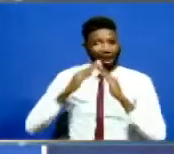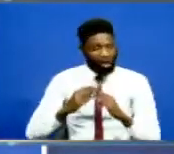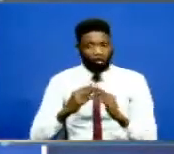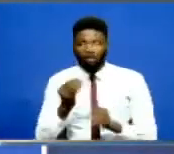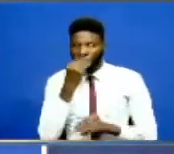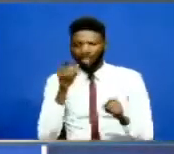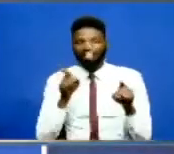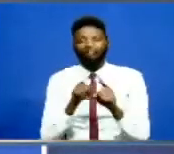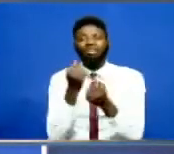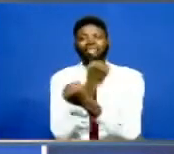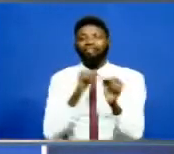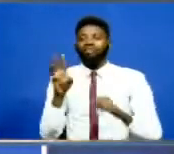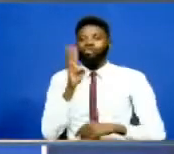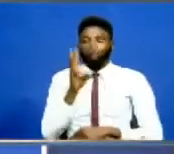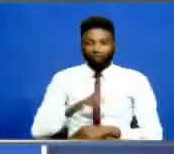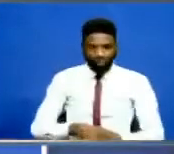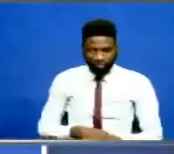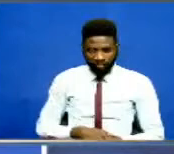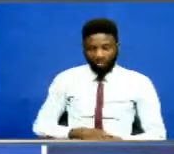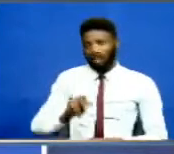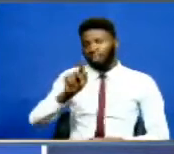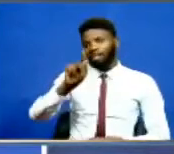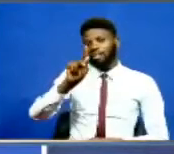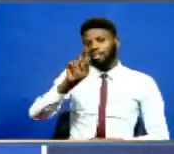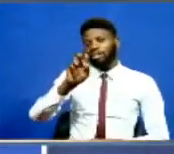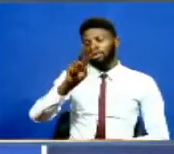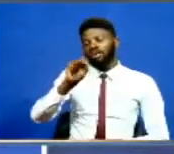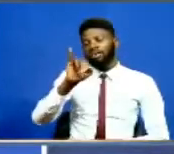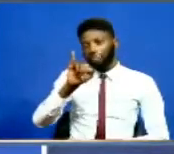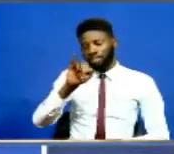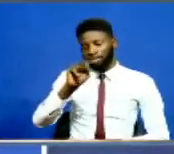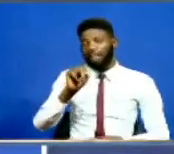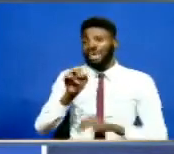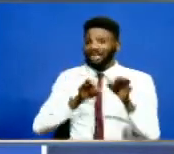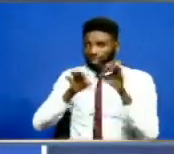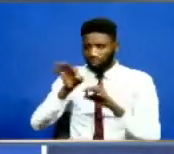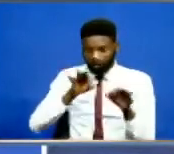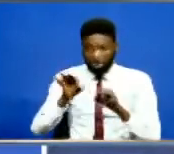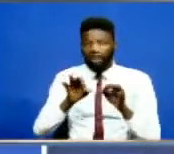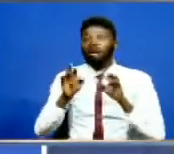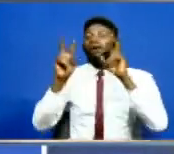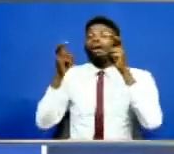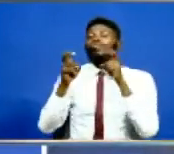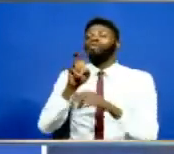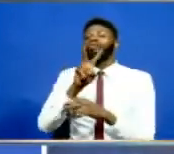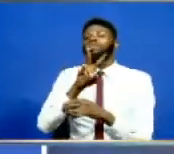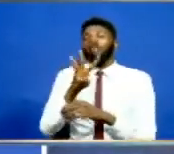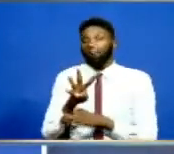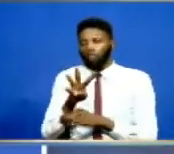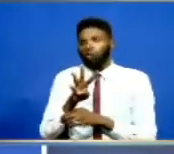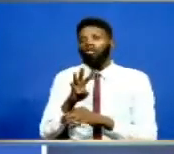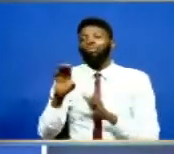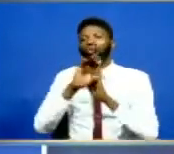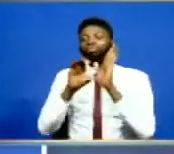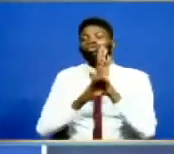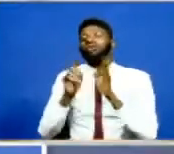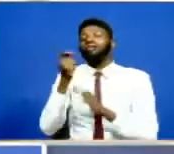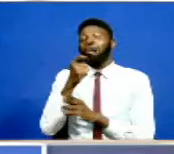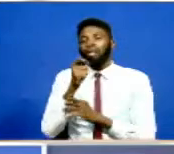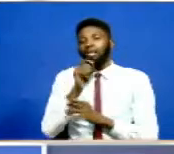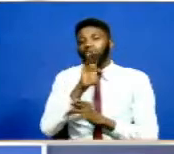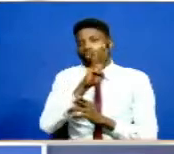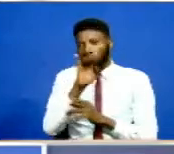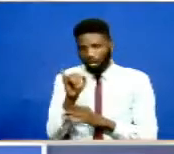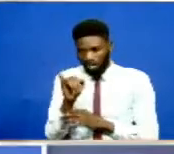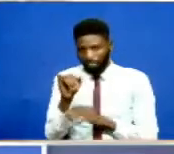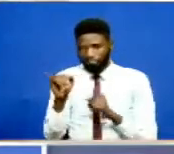water. Kevin Wachira puts into perspective Clause 24 of the Constitution of Kenya Amendment Bill 2020.